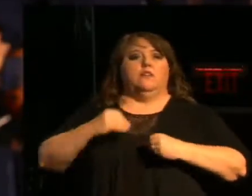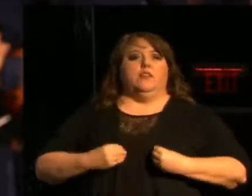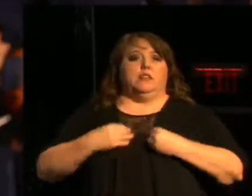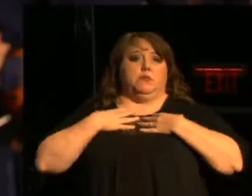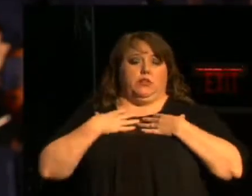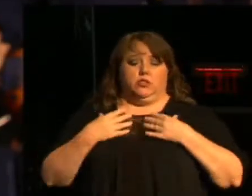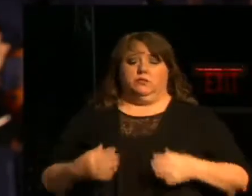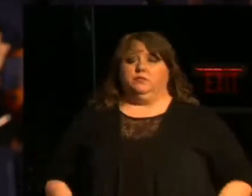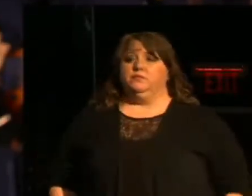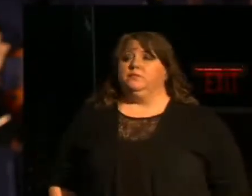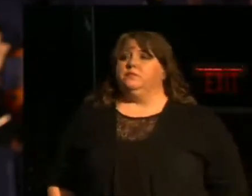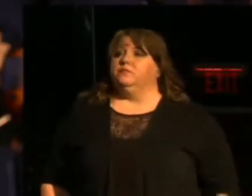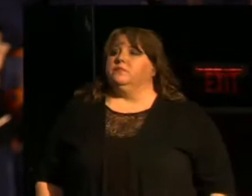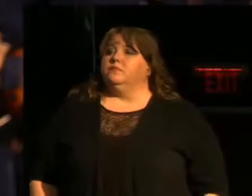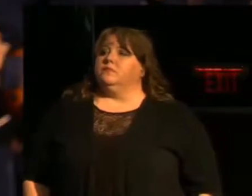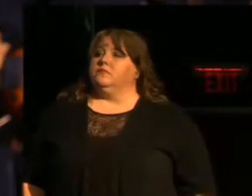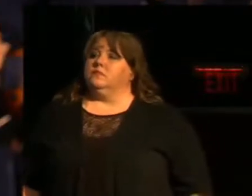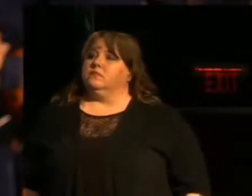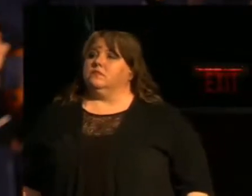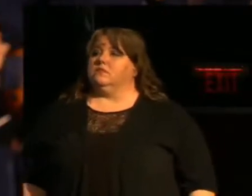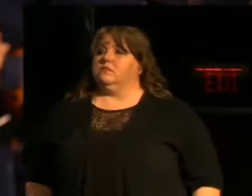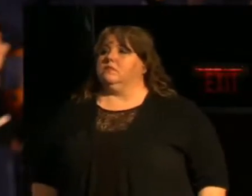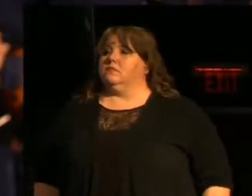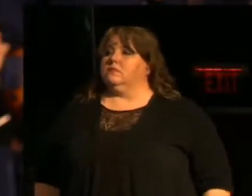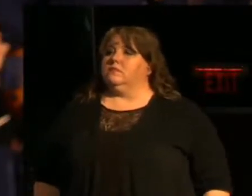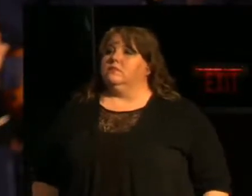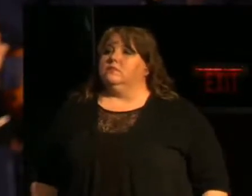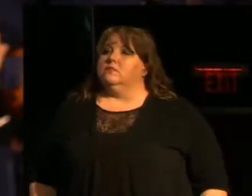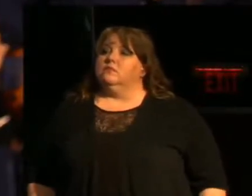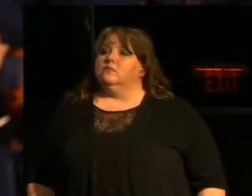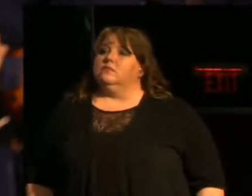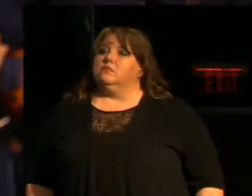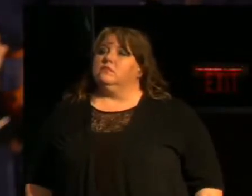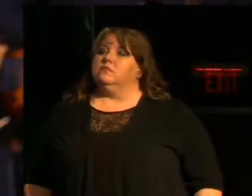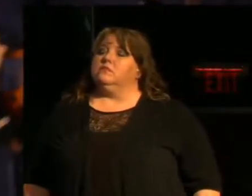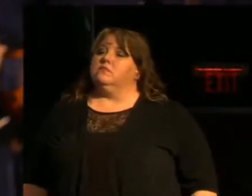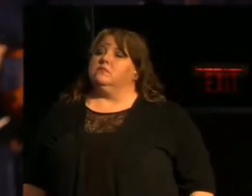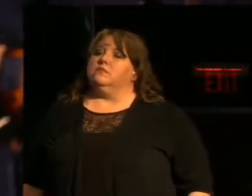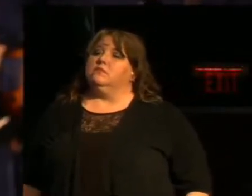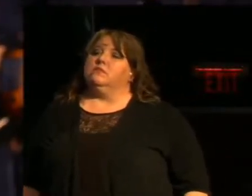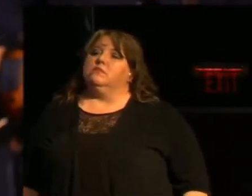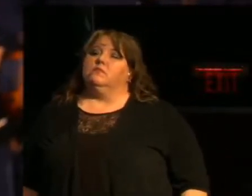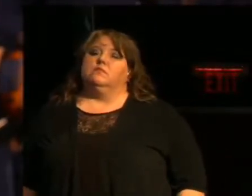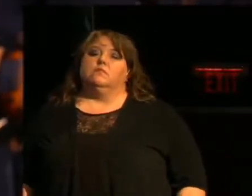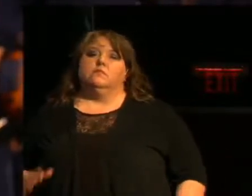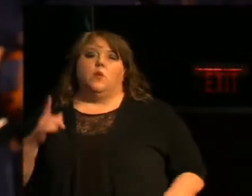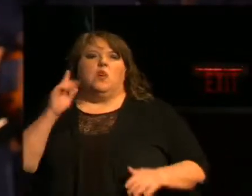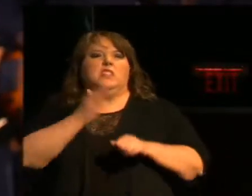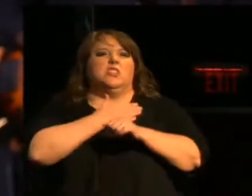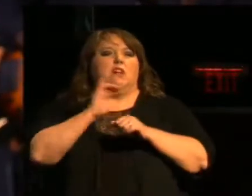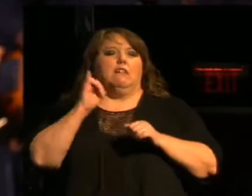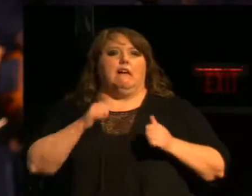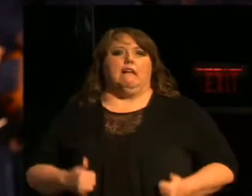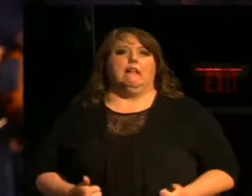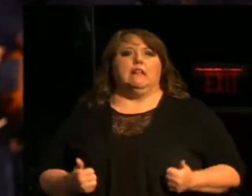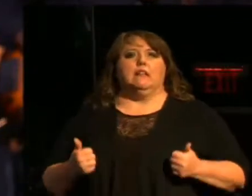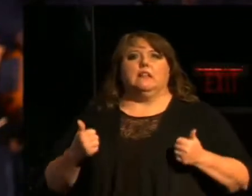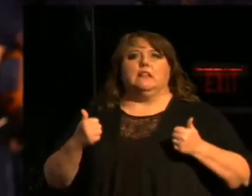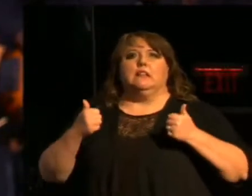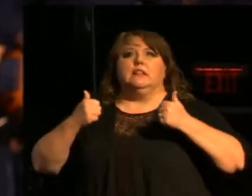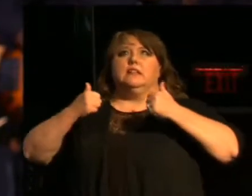there, outside. And then people would just come together from all over East Texas, and they would set up their